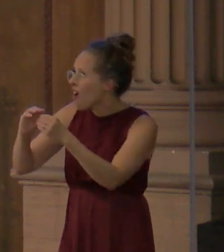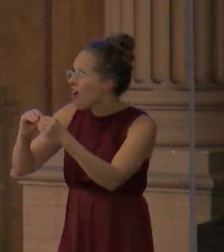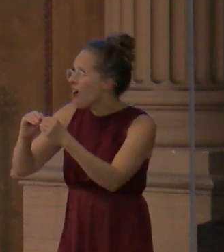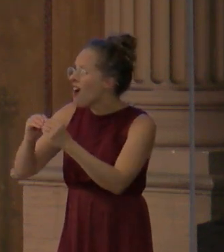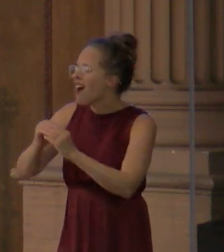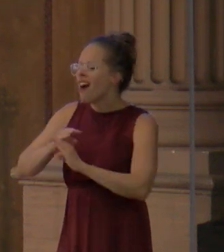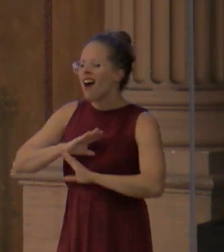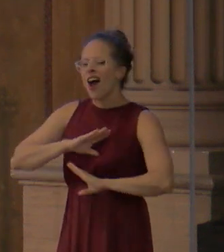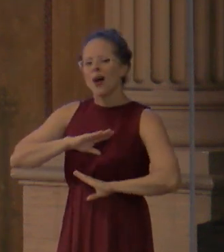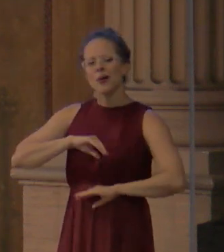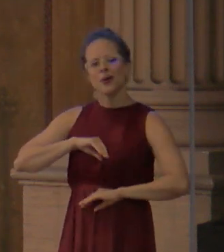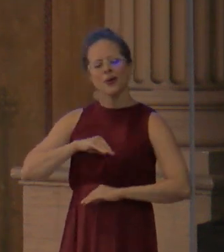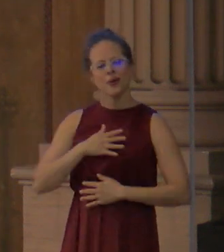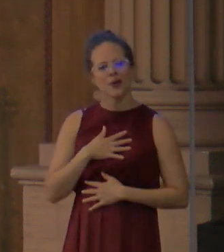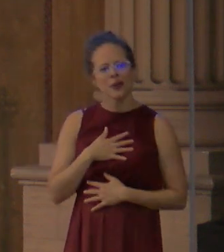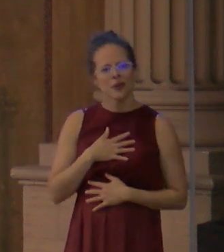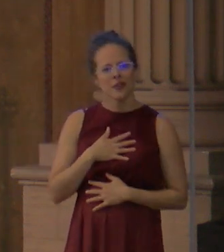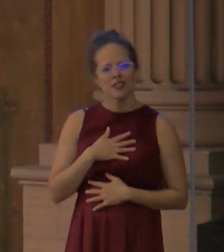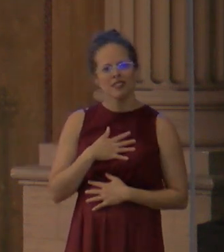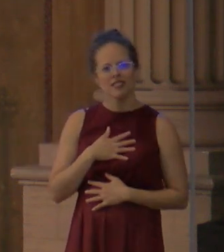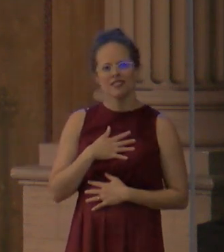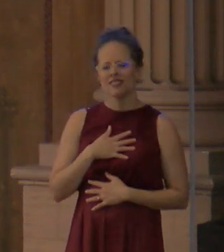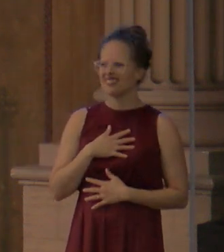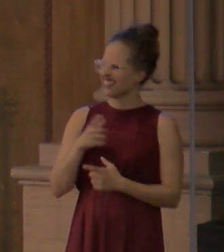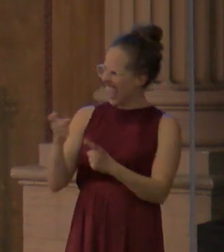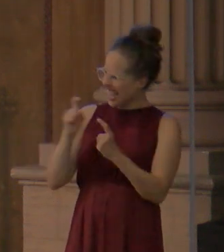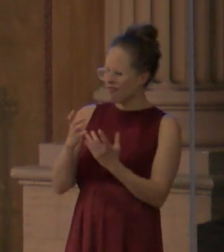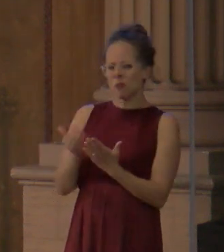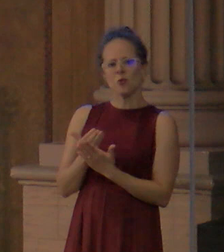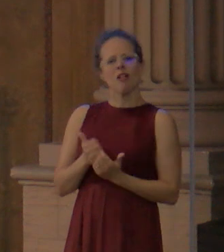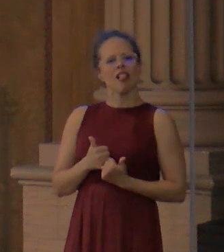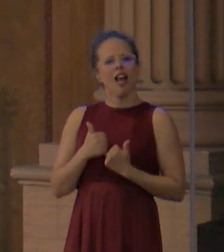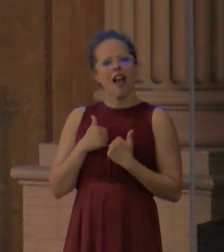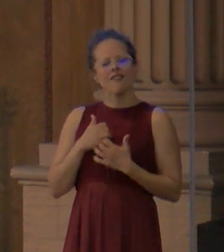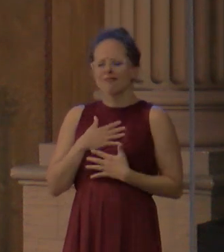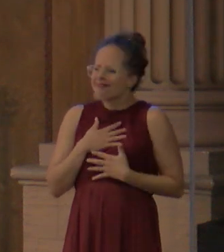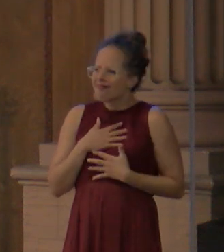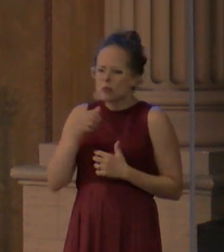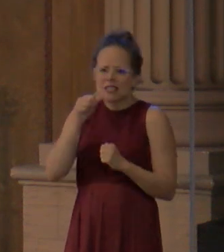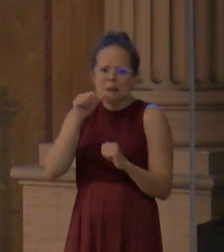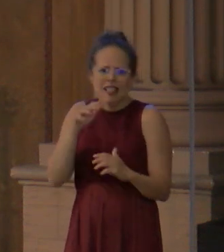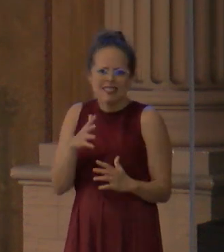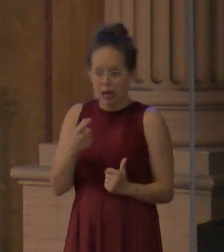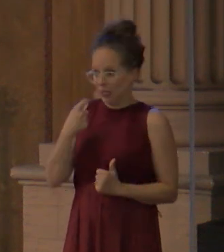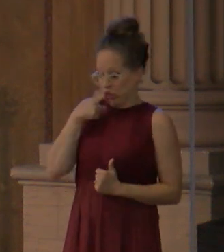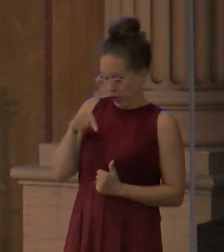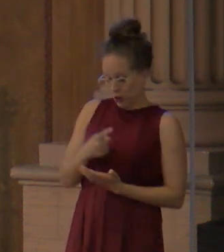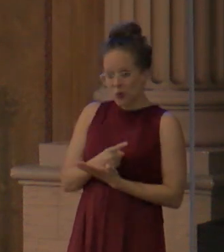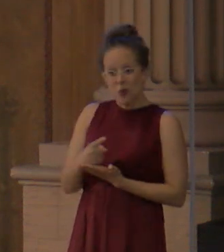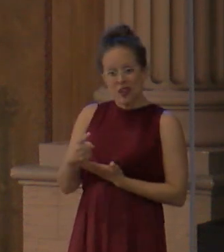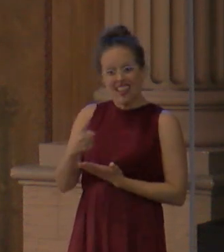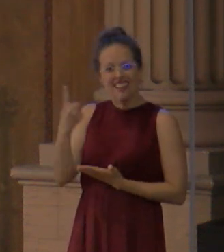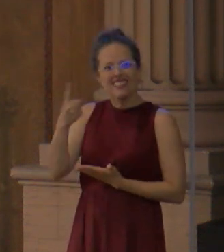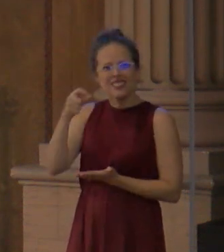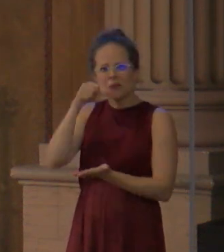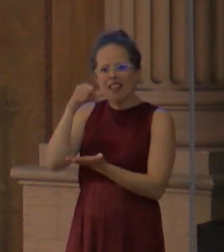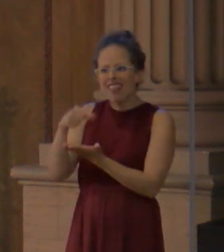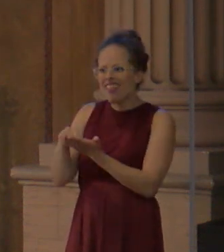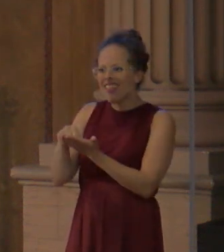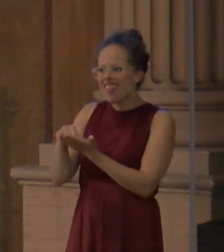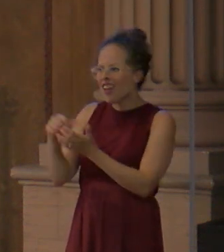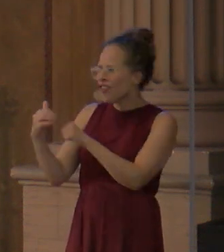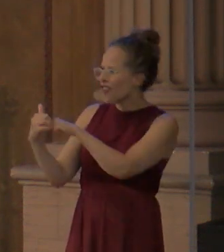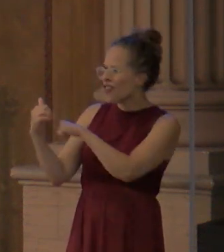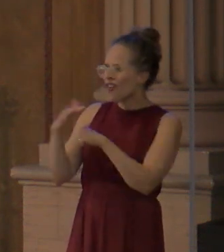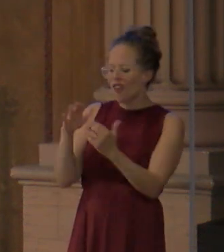It just spoke new life and breathed new life and courage into me. It was just a blessing. I received a card just this week with incredibly encouraging words from someone in